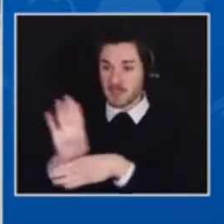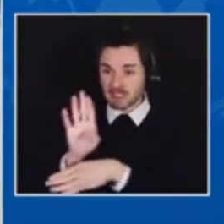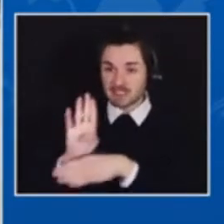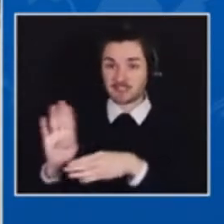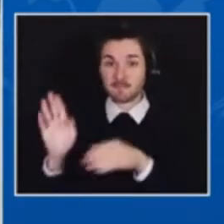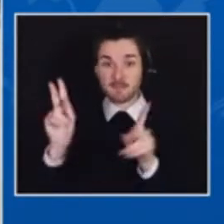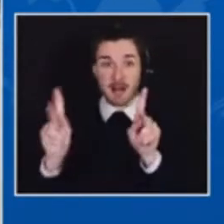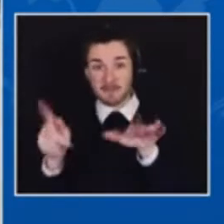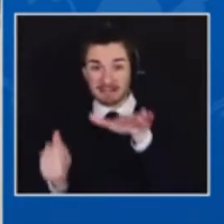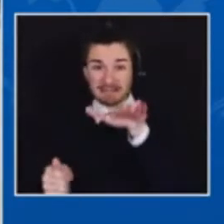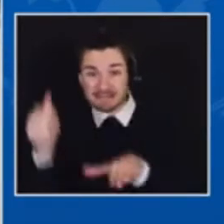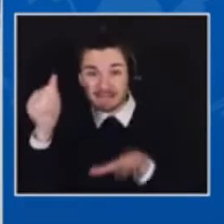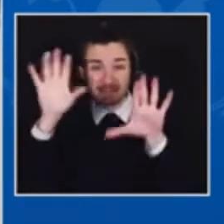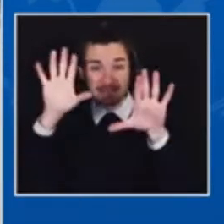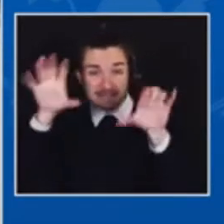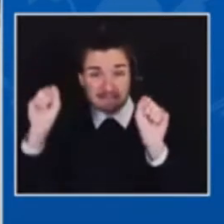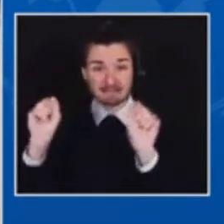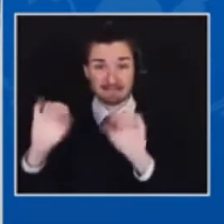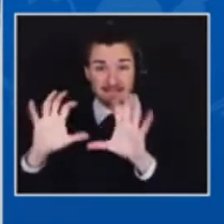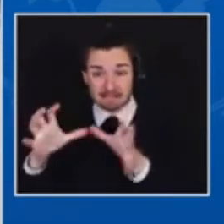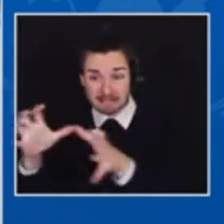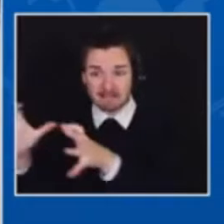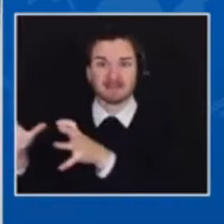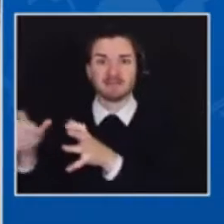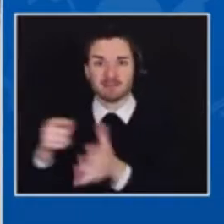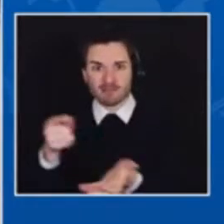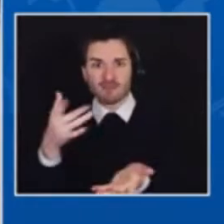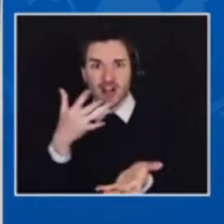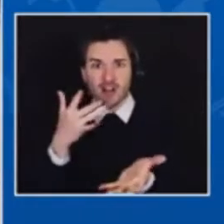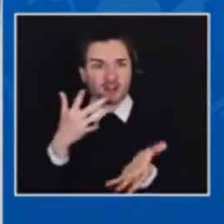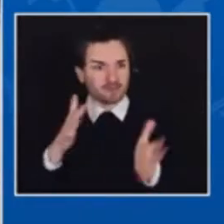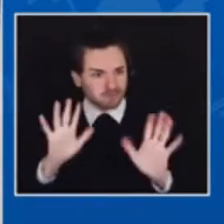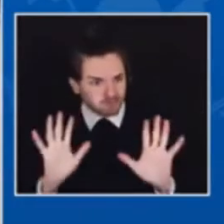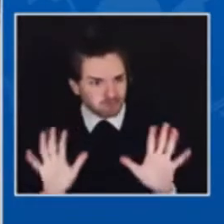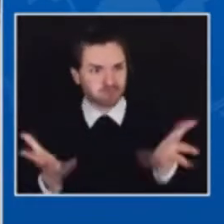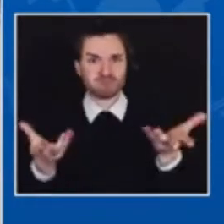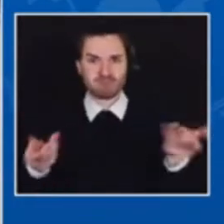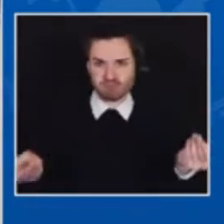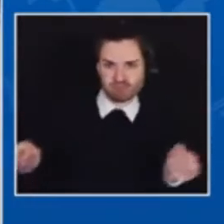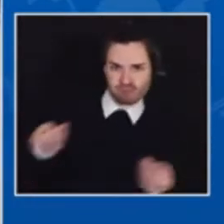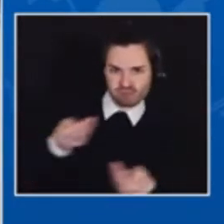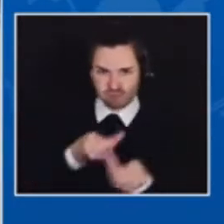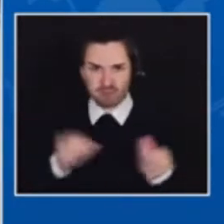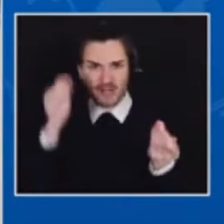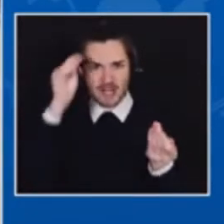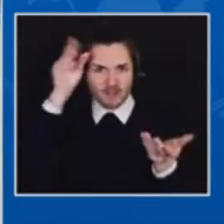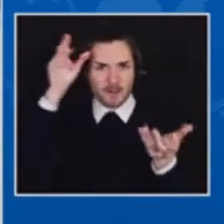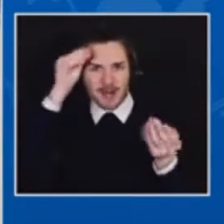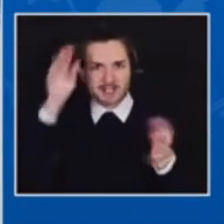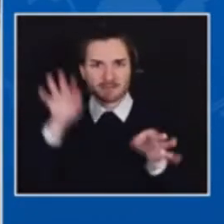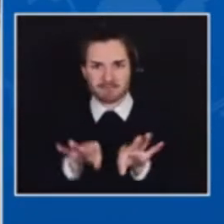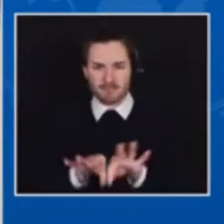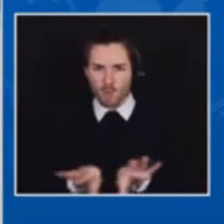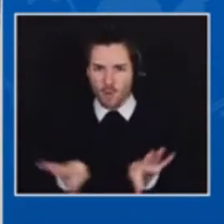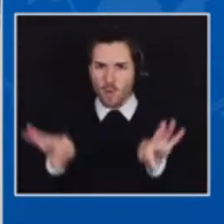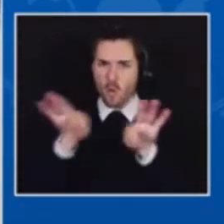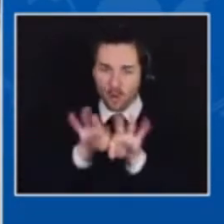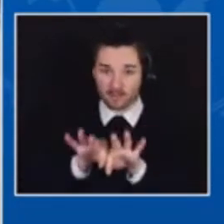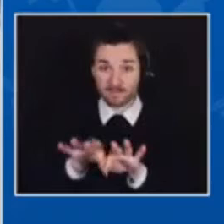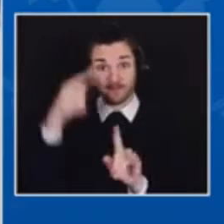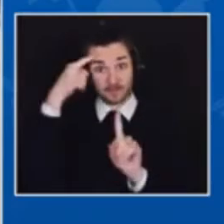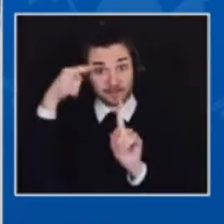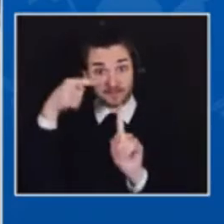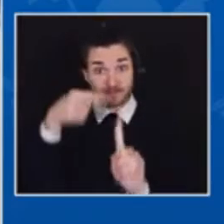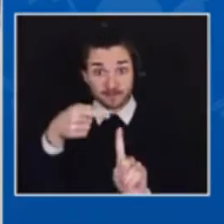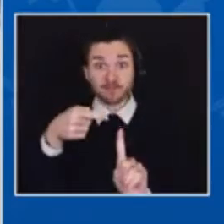certainty in the economy uh they know that if we have a delay in um in getting the information we need about vaccine distribution that could